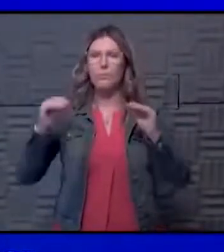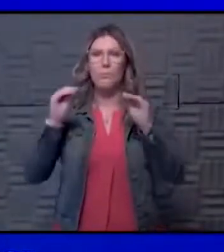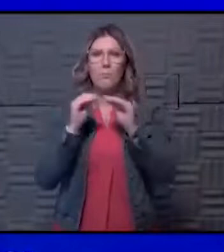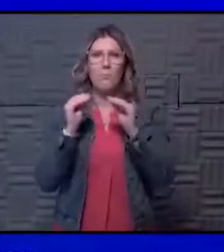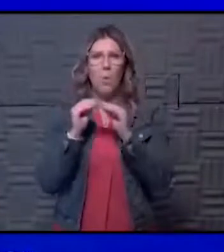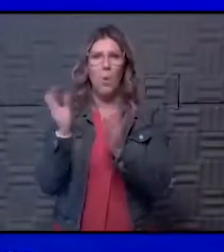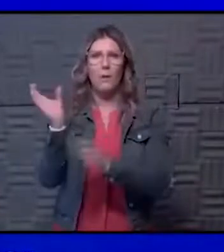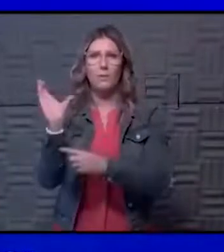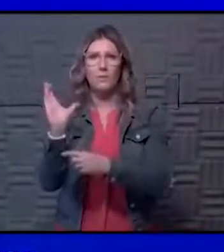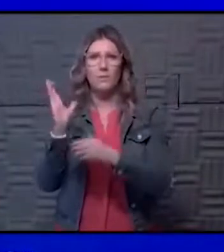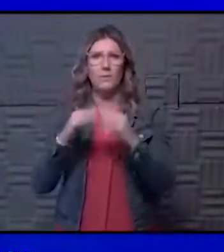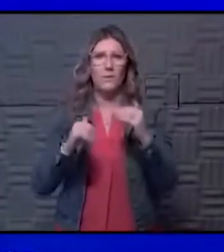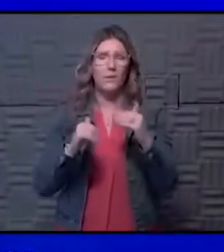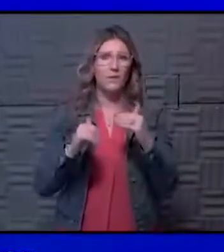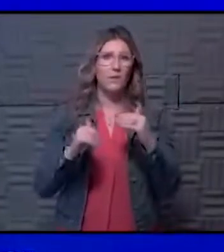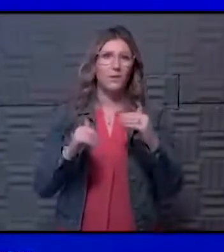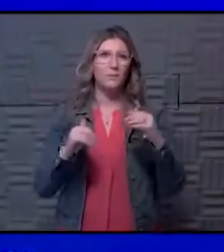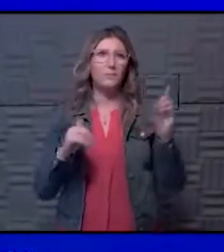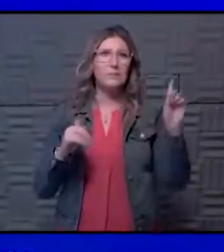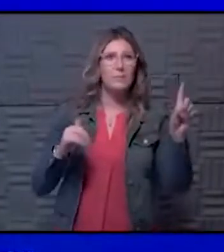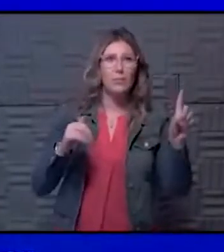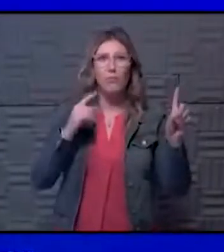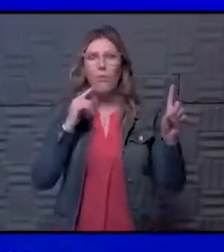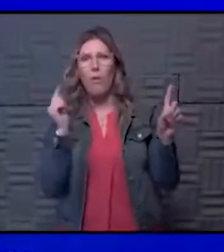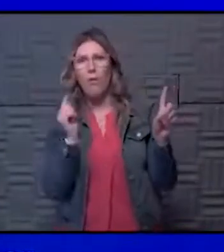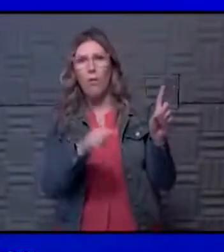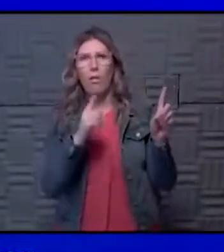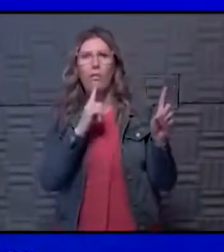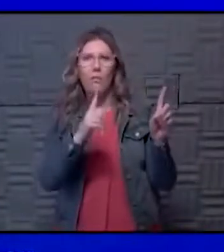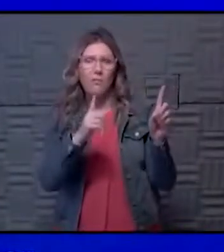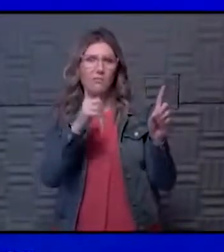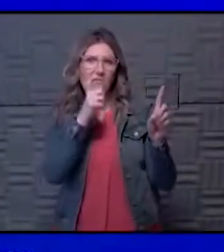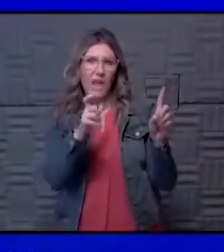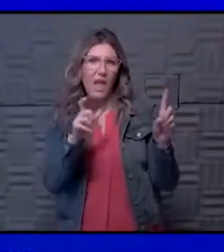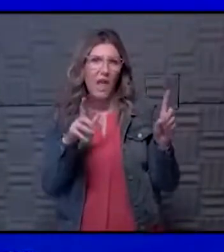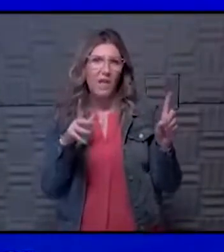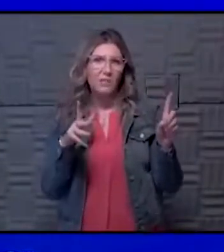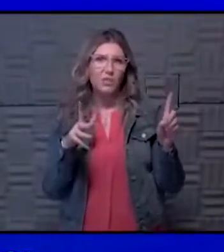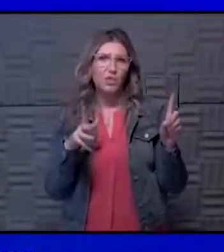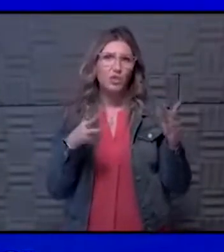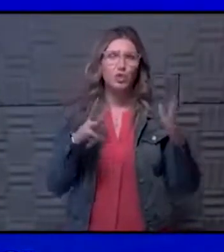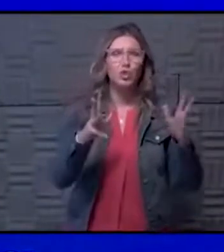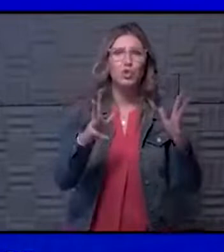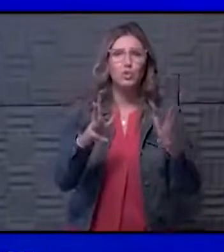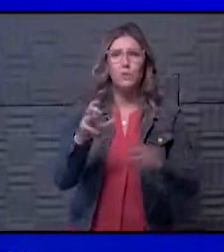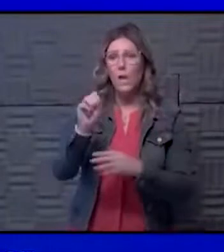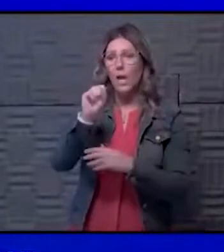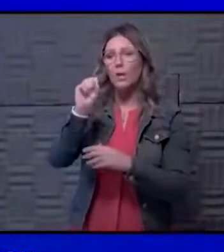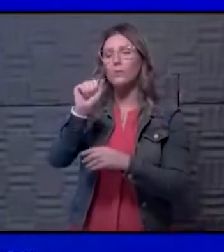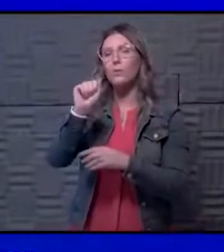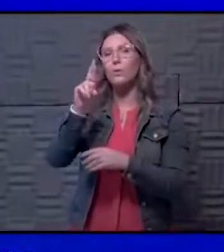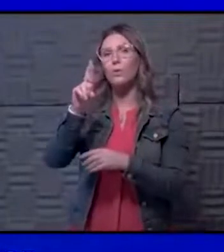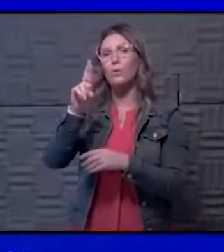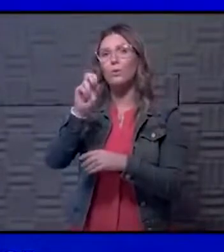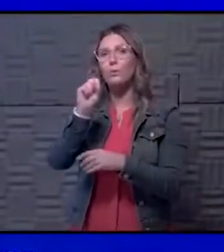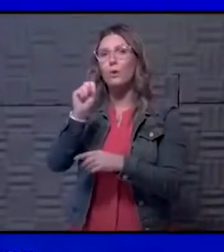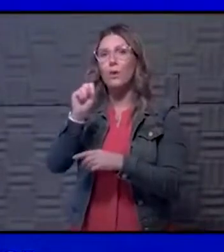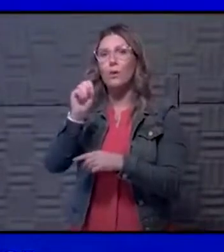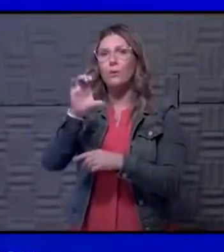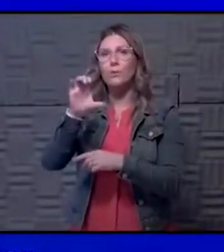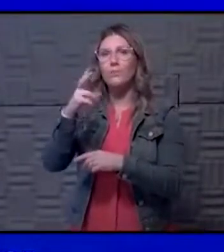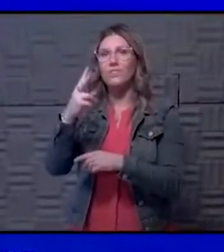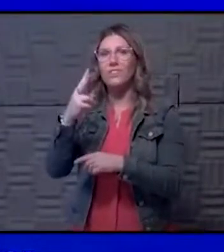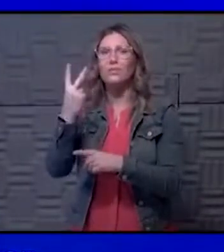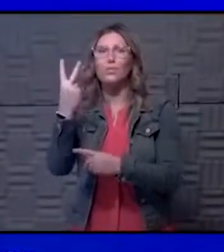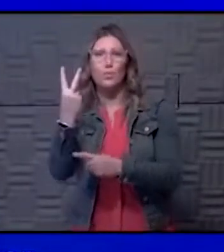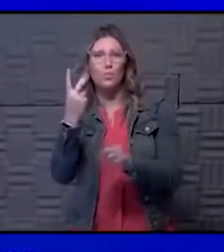greater than those who tend to be lean Democratic. And just remember, SARS-CoV-2 really doesn't care which party you're in. It doesn't care